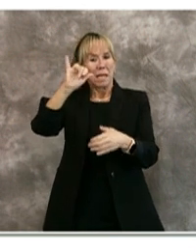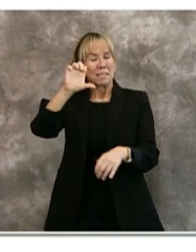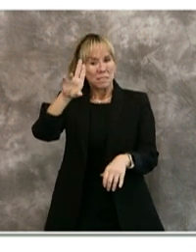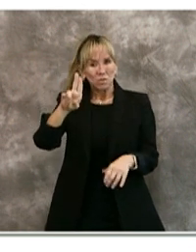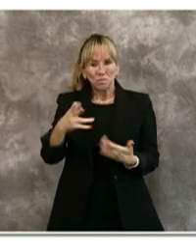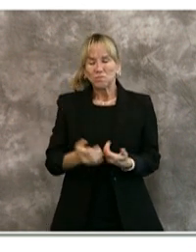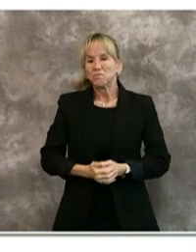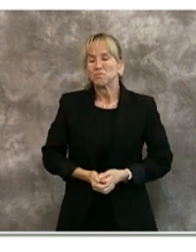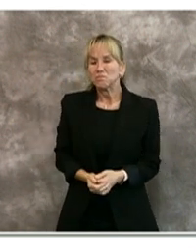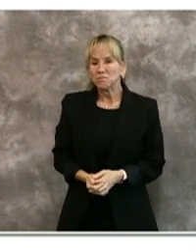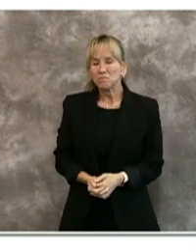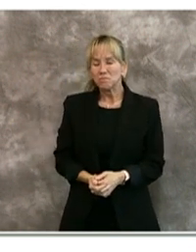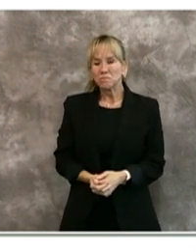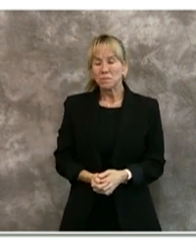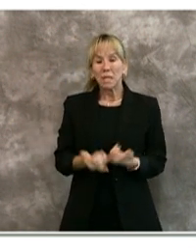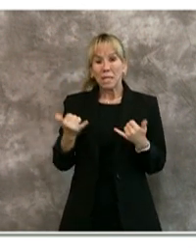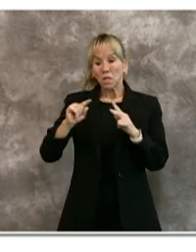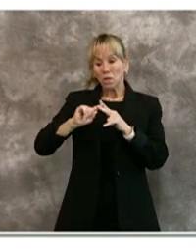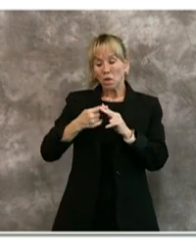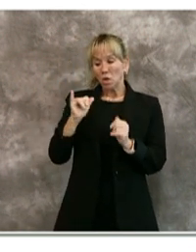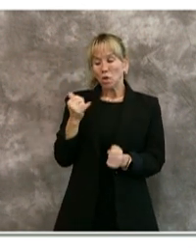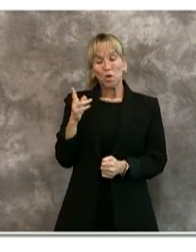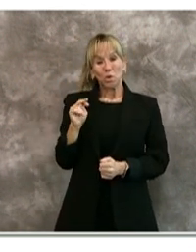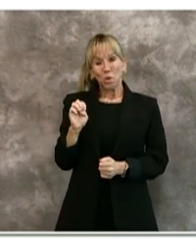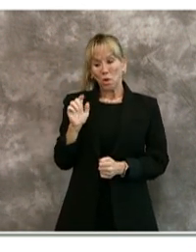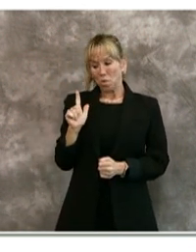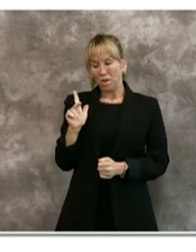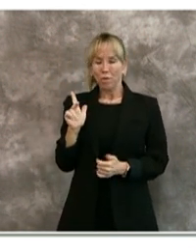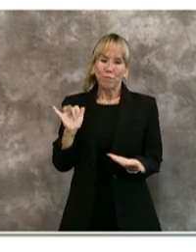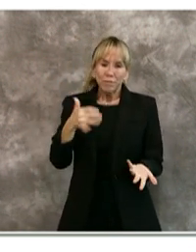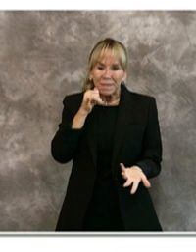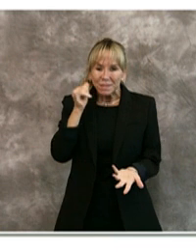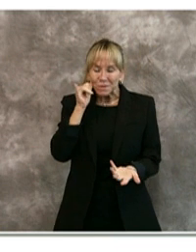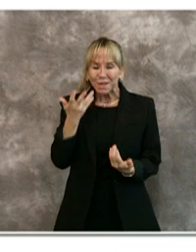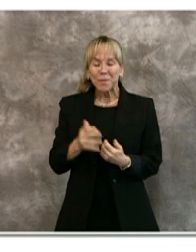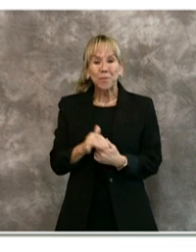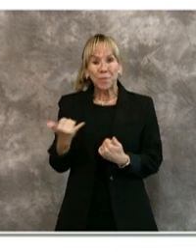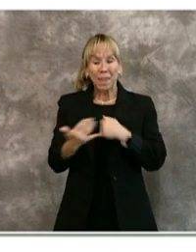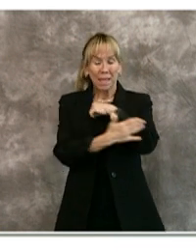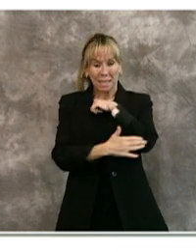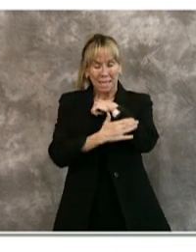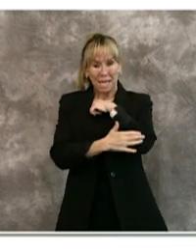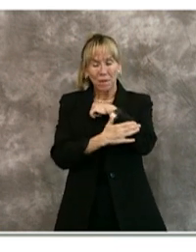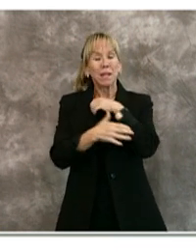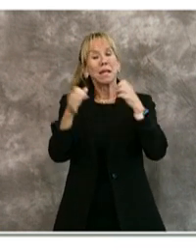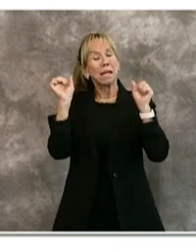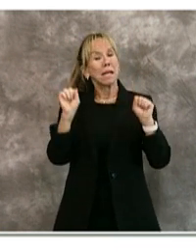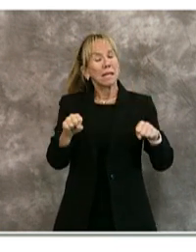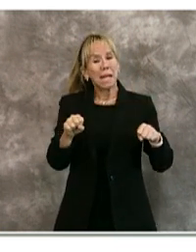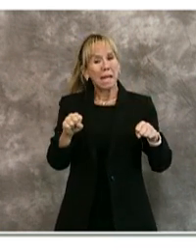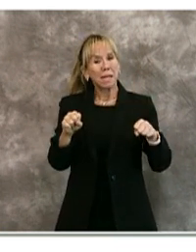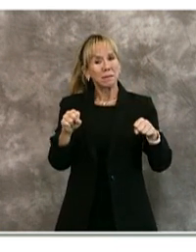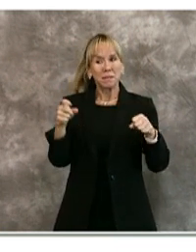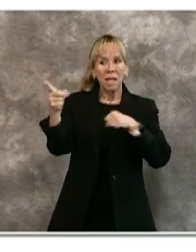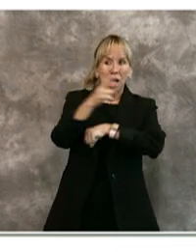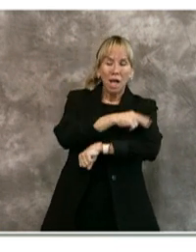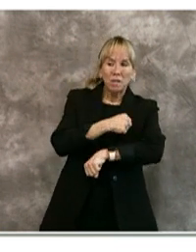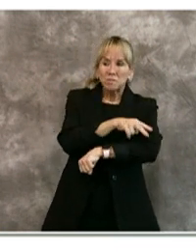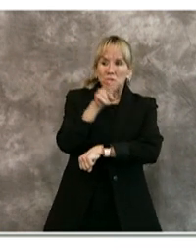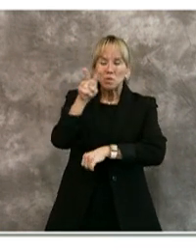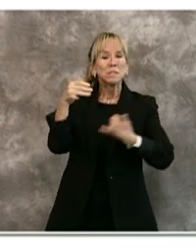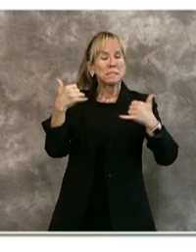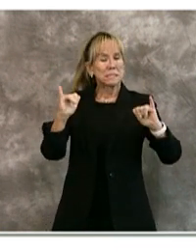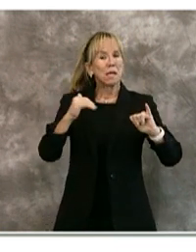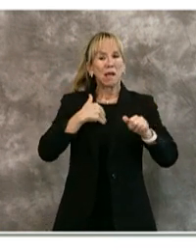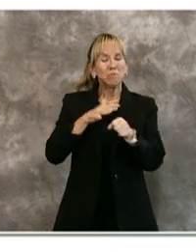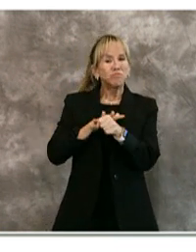those hospitalized. As of June 23rd, yesterday, the county has surge capacity for hospitalization at 34%,